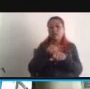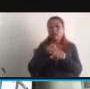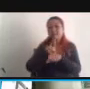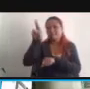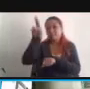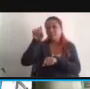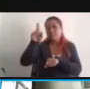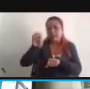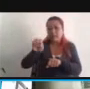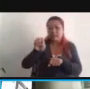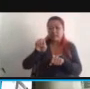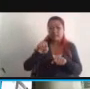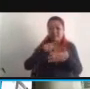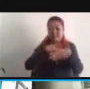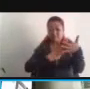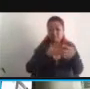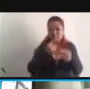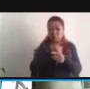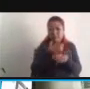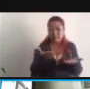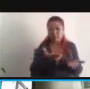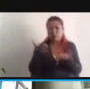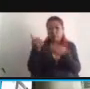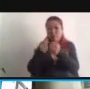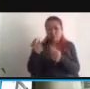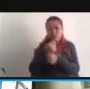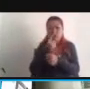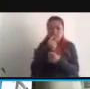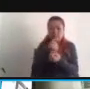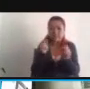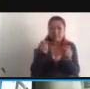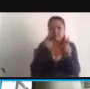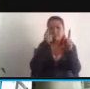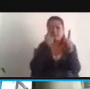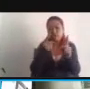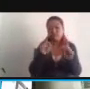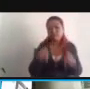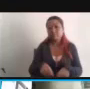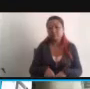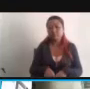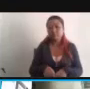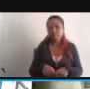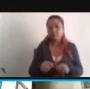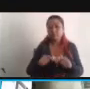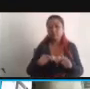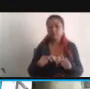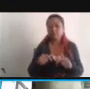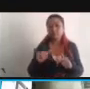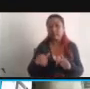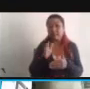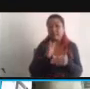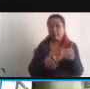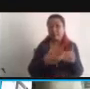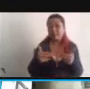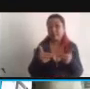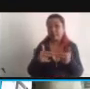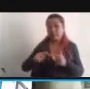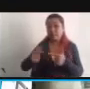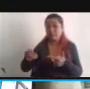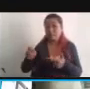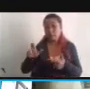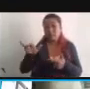things with you and ensure that you have a safe and productive mission. And that's the end of my slides. So Mary, I'll bring it back to